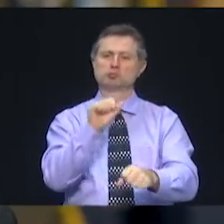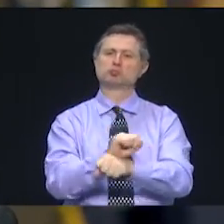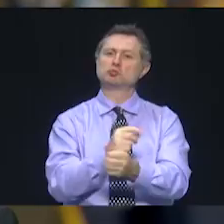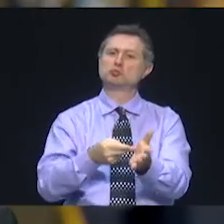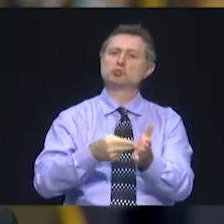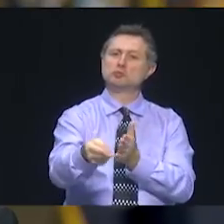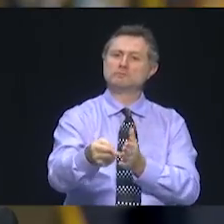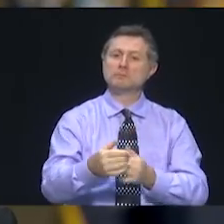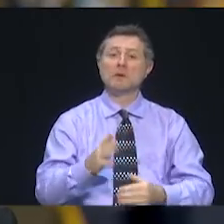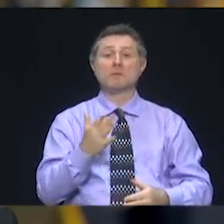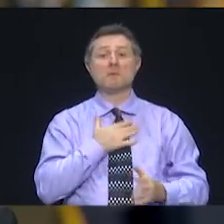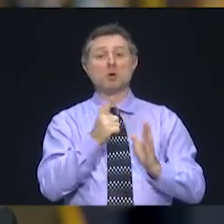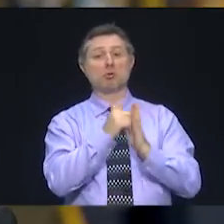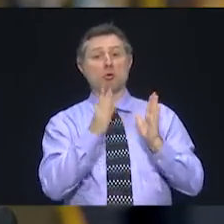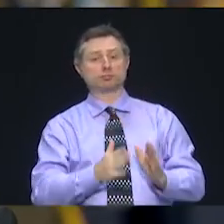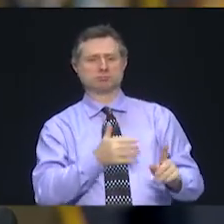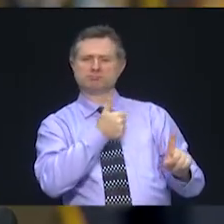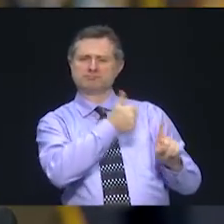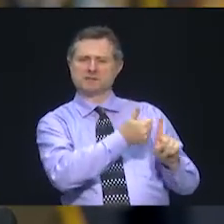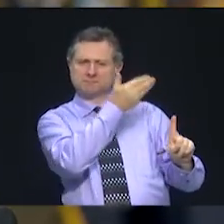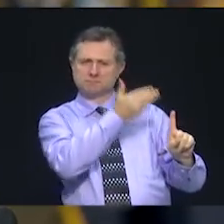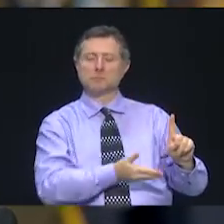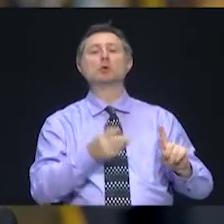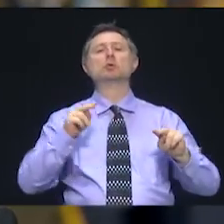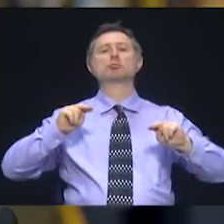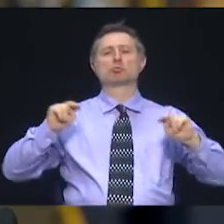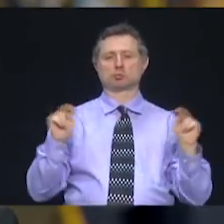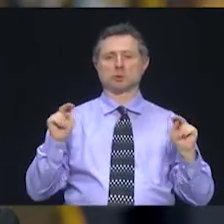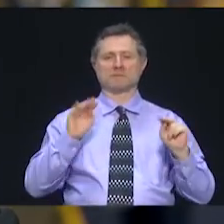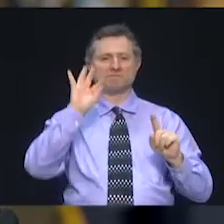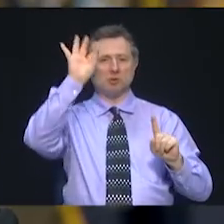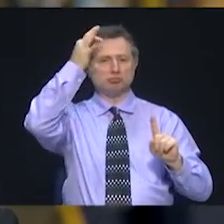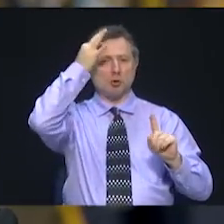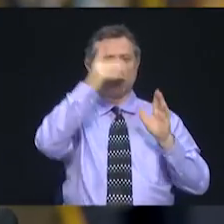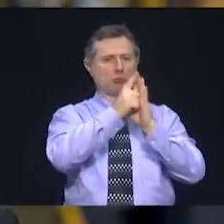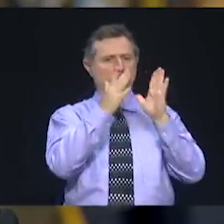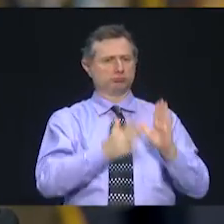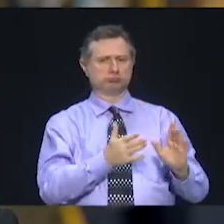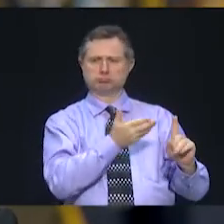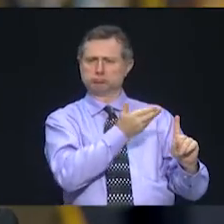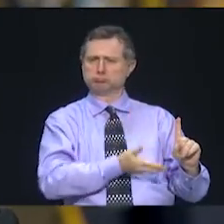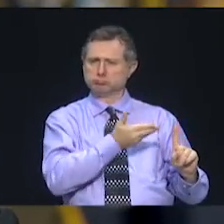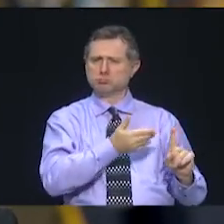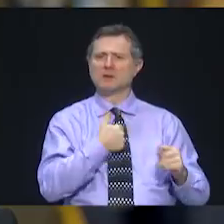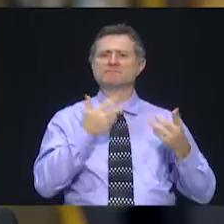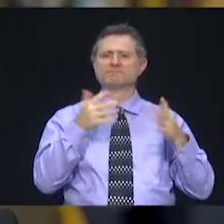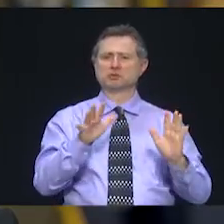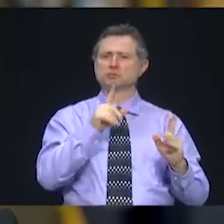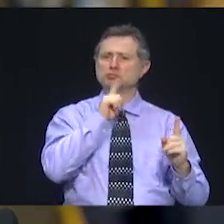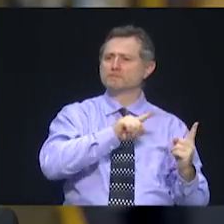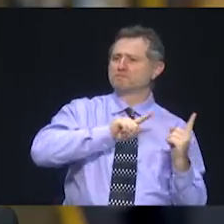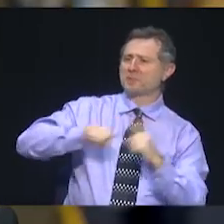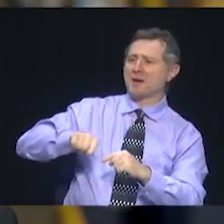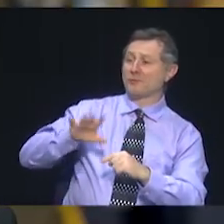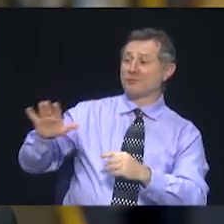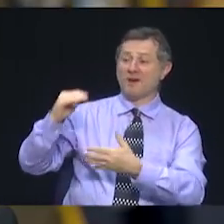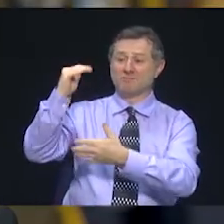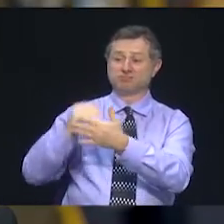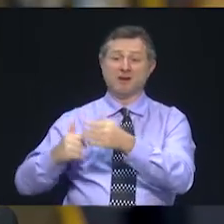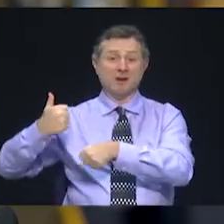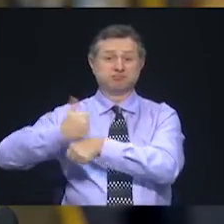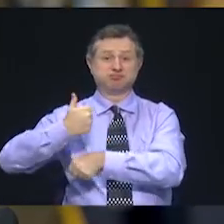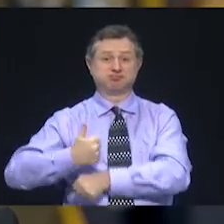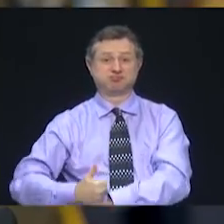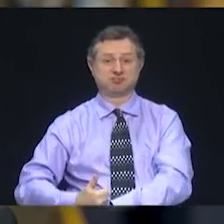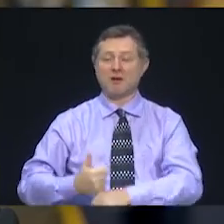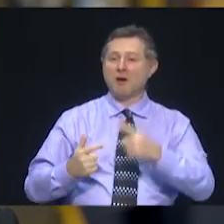who is a non-political former federal prosecutor, has done a response to each allegation, and the